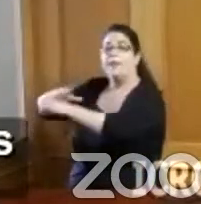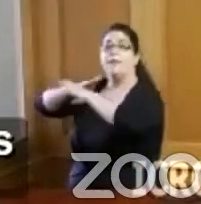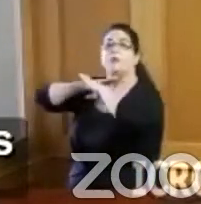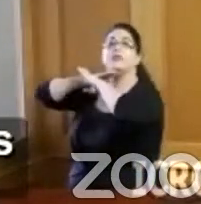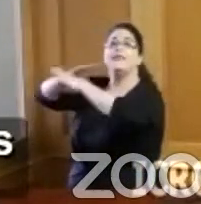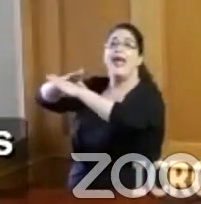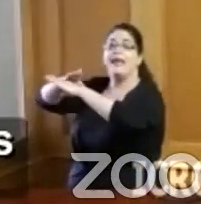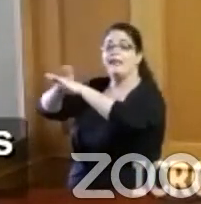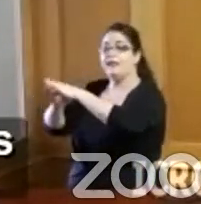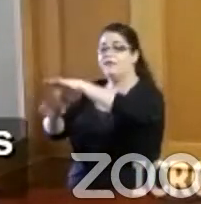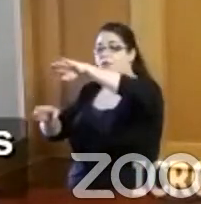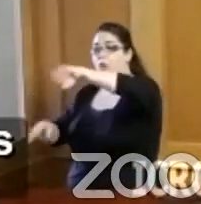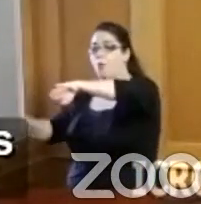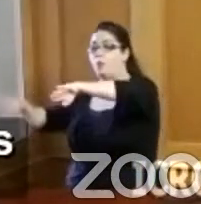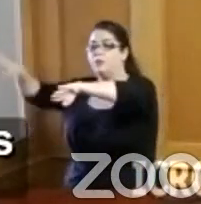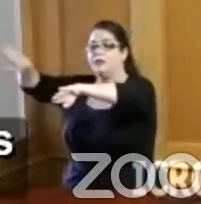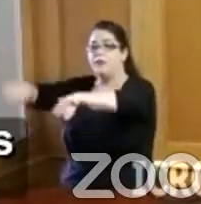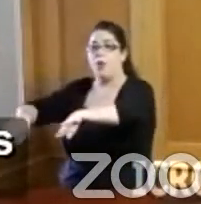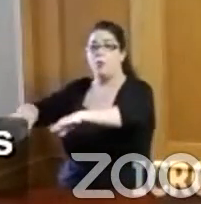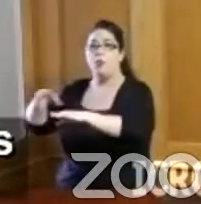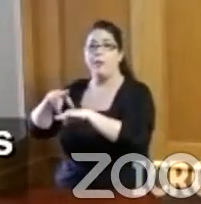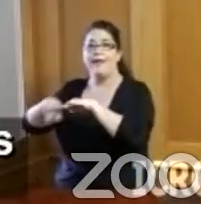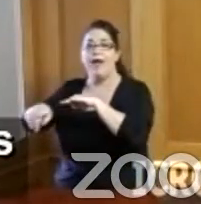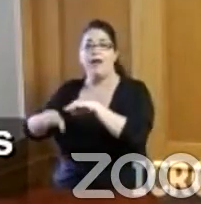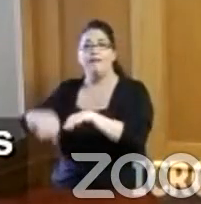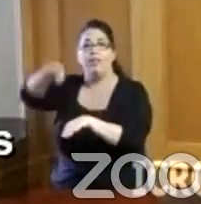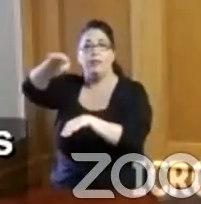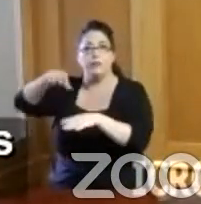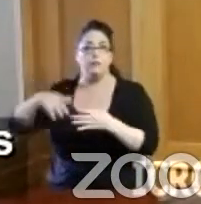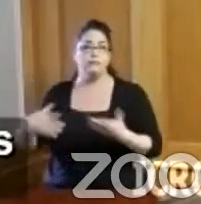stream side slopes will be cut and filled.